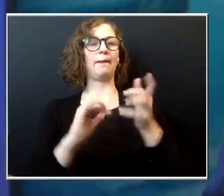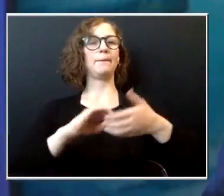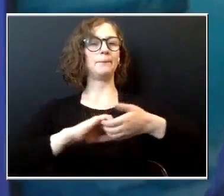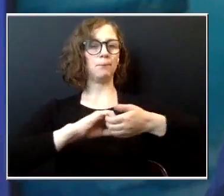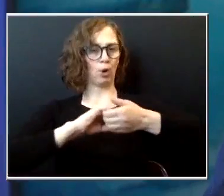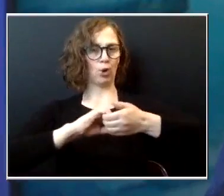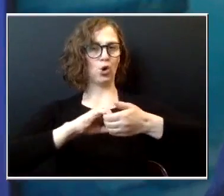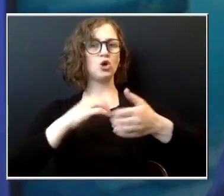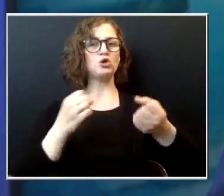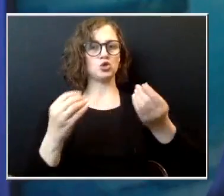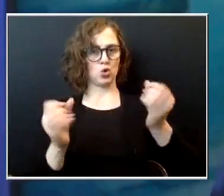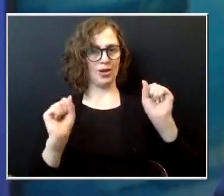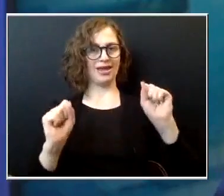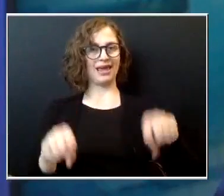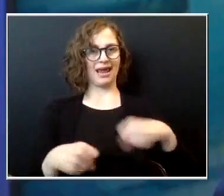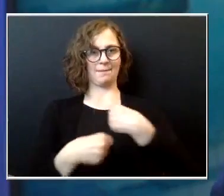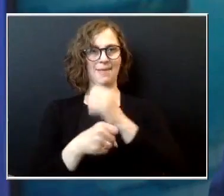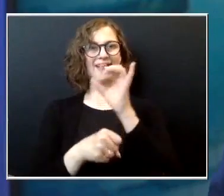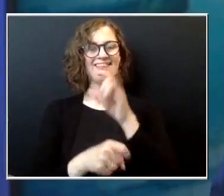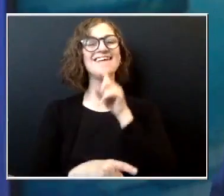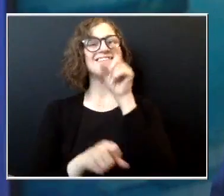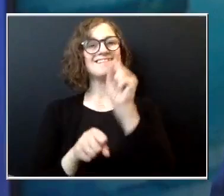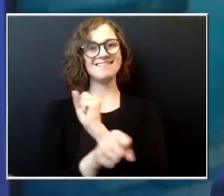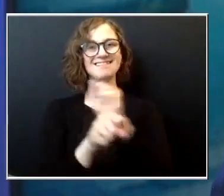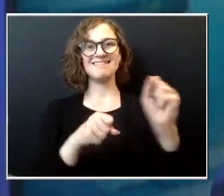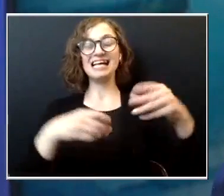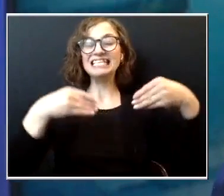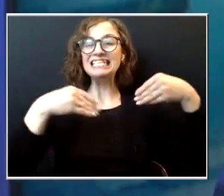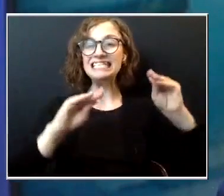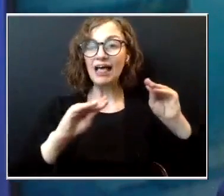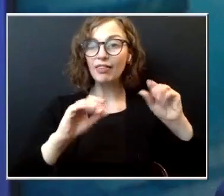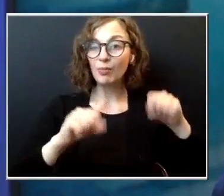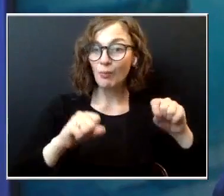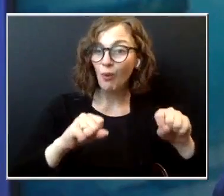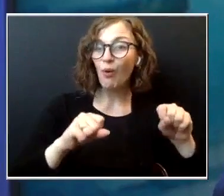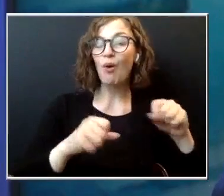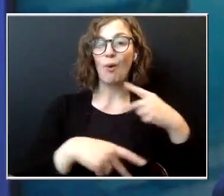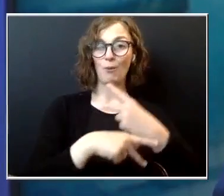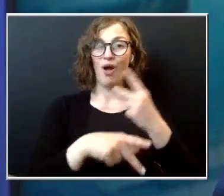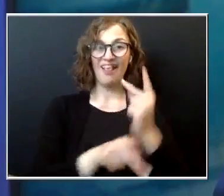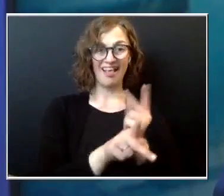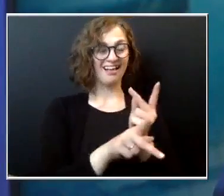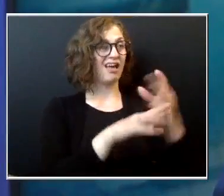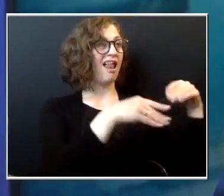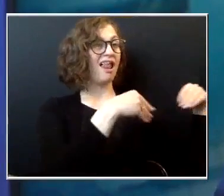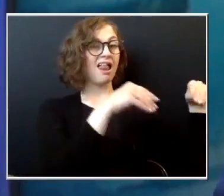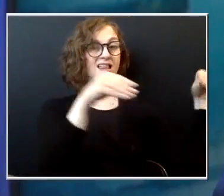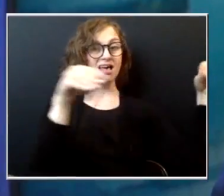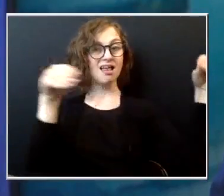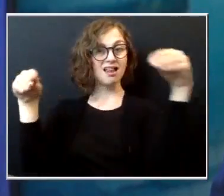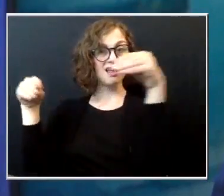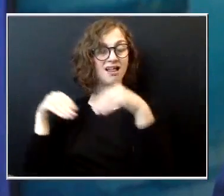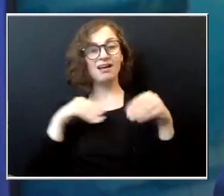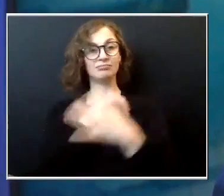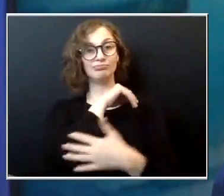into a commercial product, get it to scale. And, it's a very interesting process behind the scenes. It's very